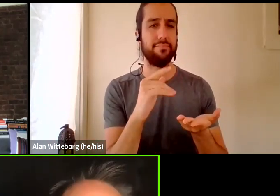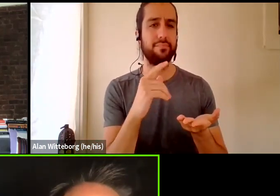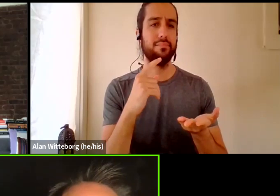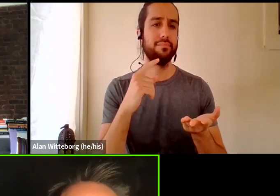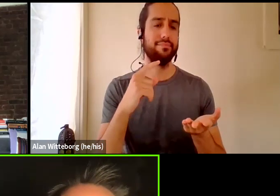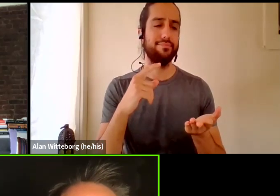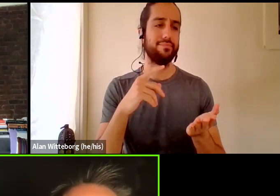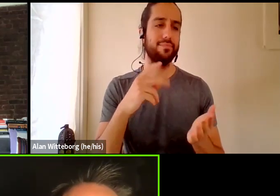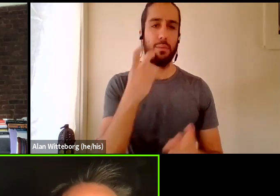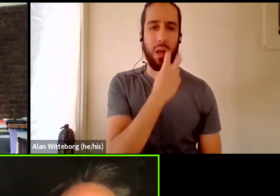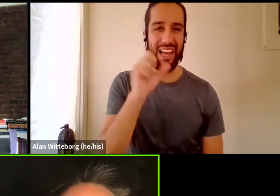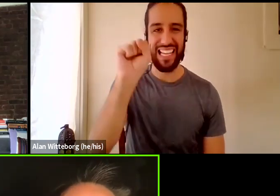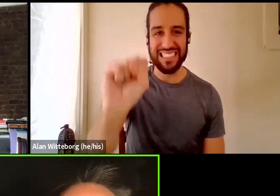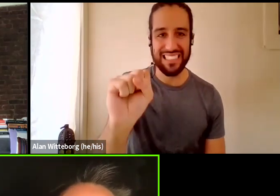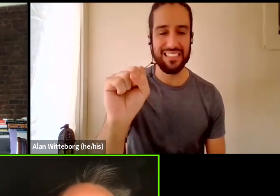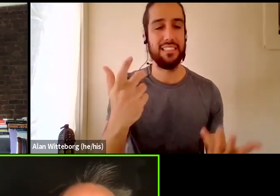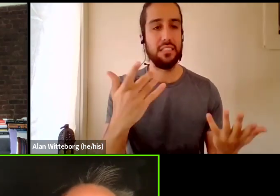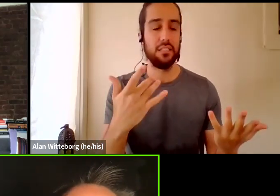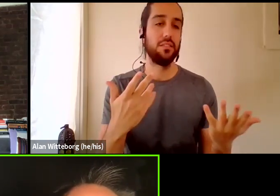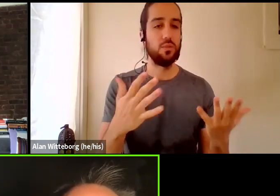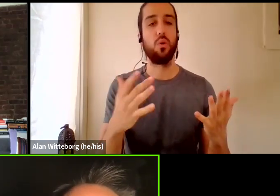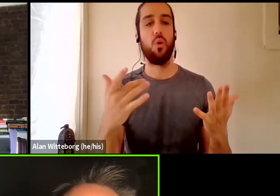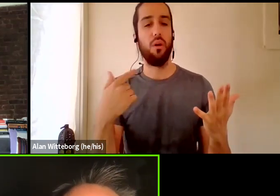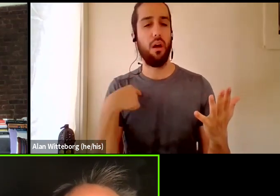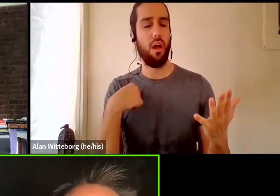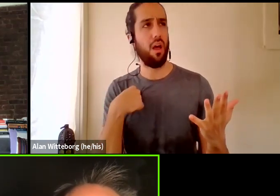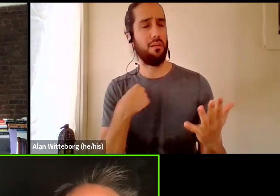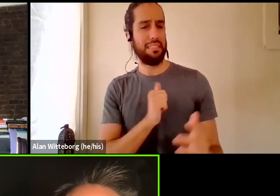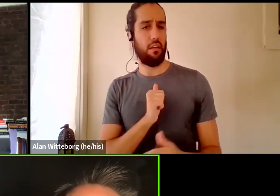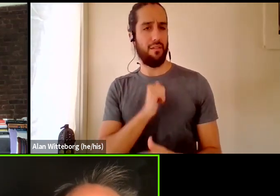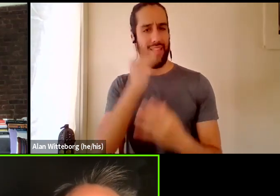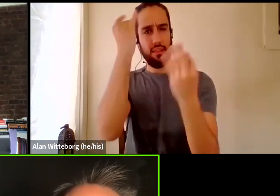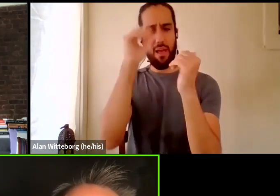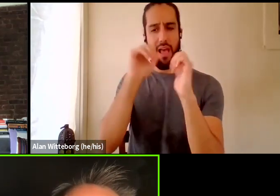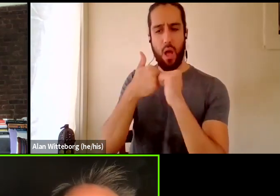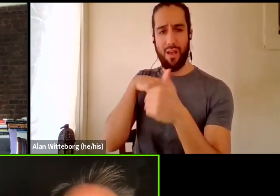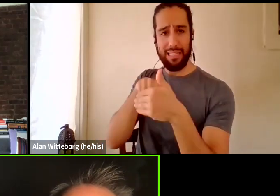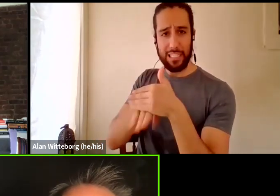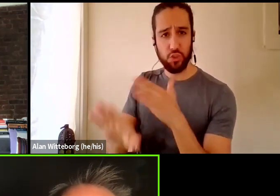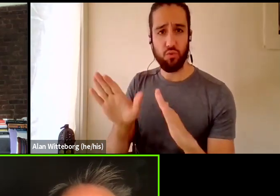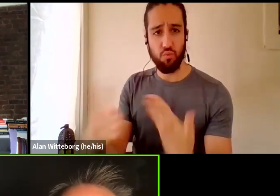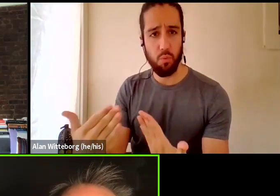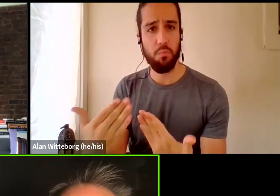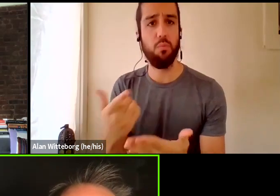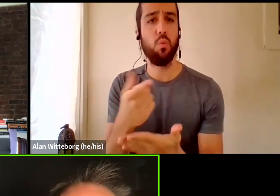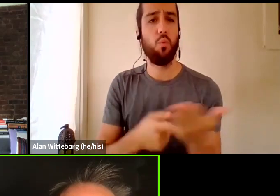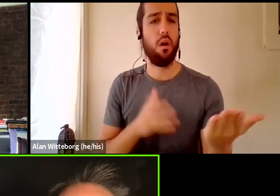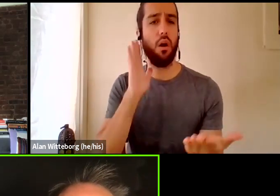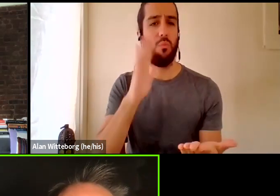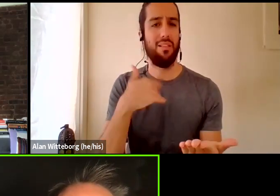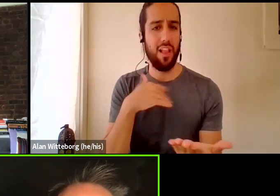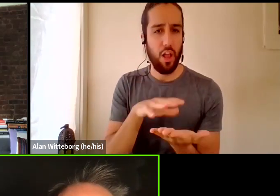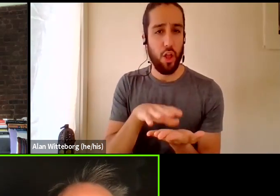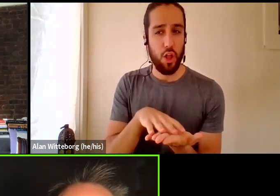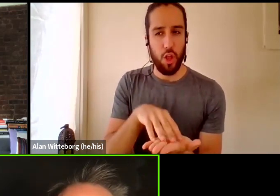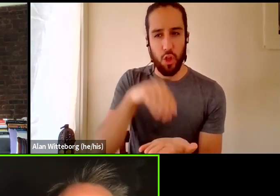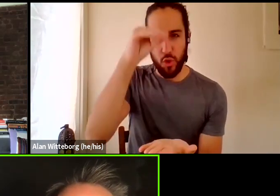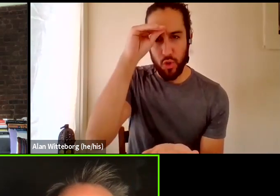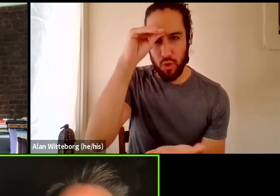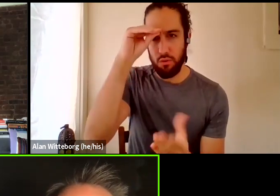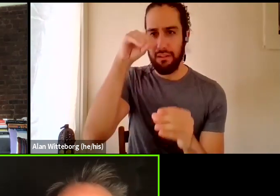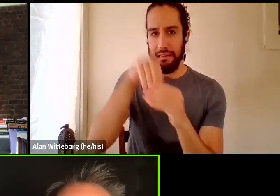right? And so I think about how I enter the room and what I'm gonna learn in the silence of